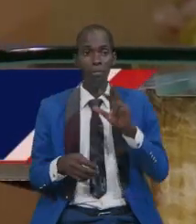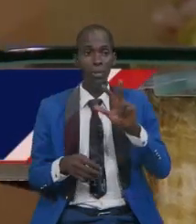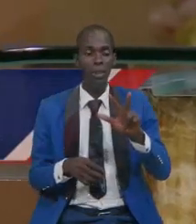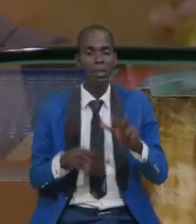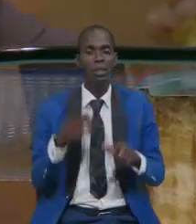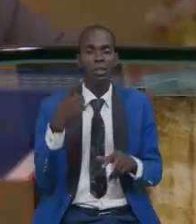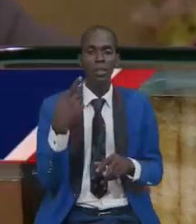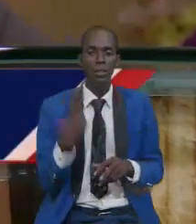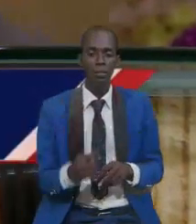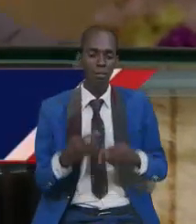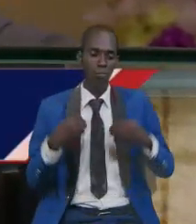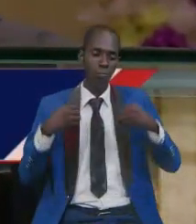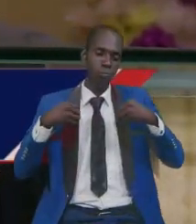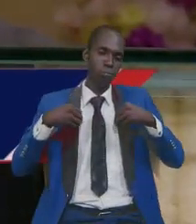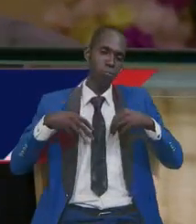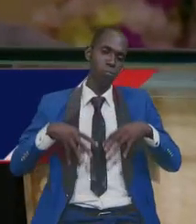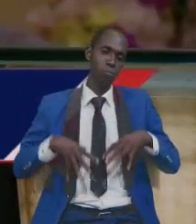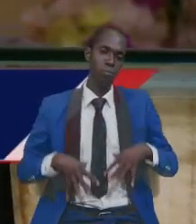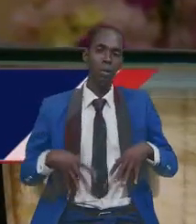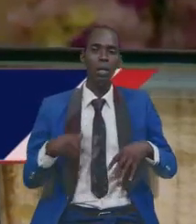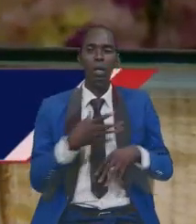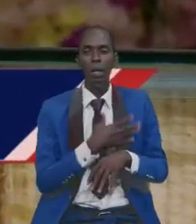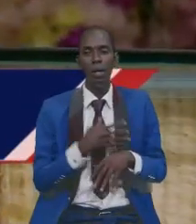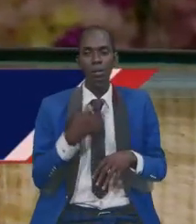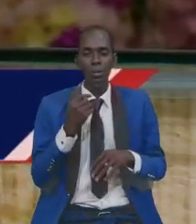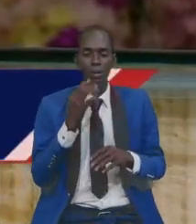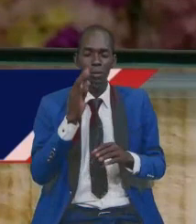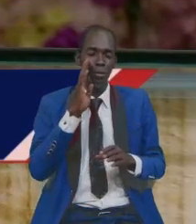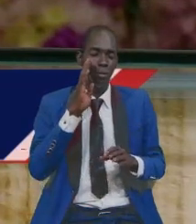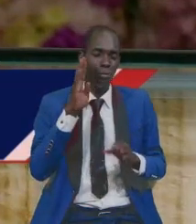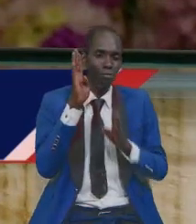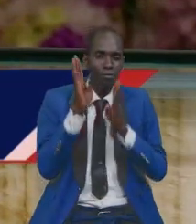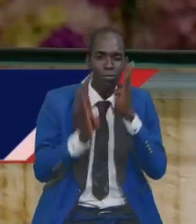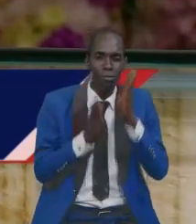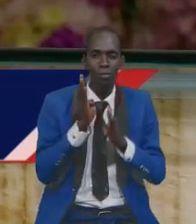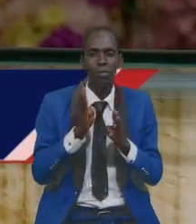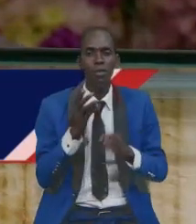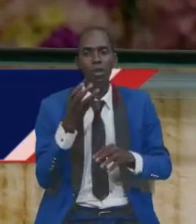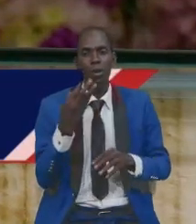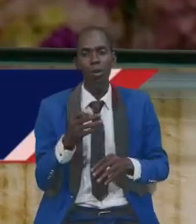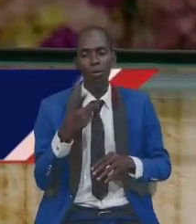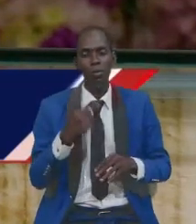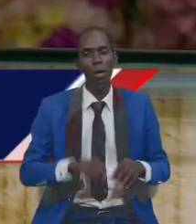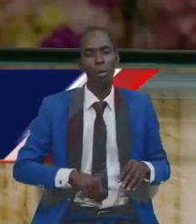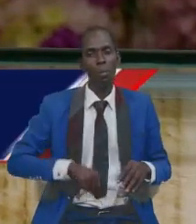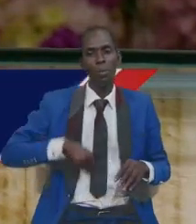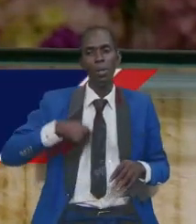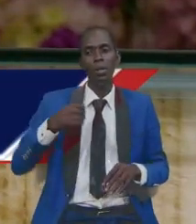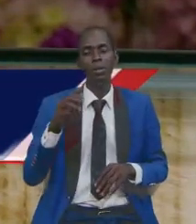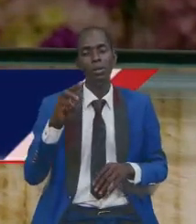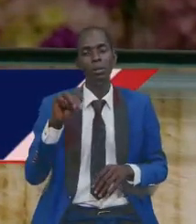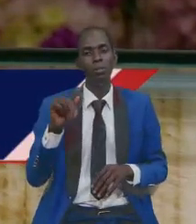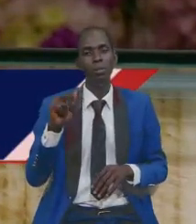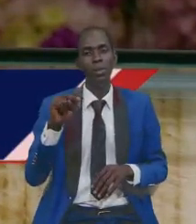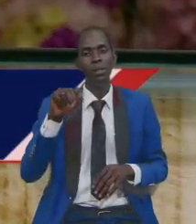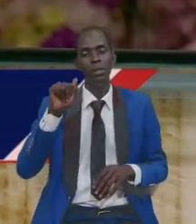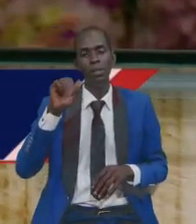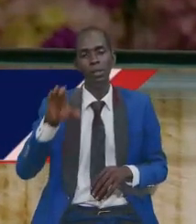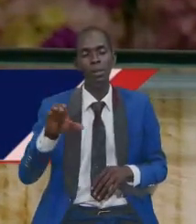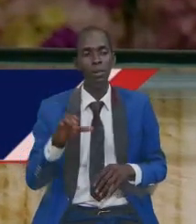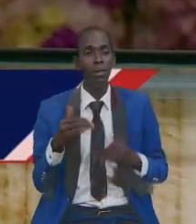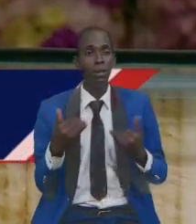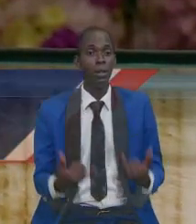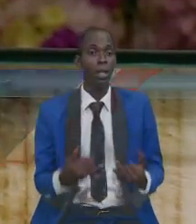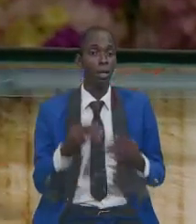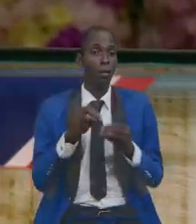the depression and disgrace of the proud maniac. Number one